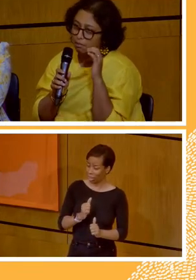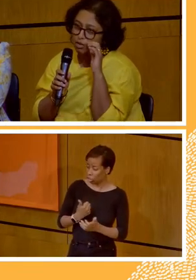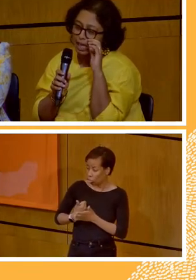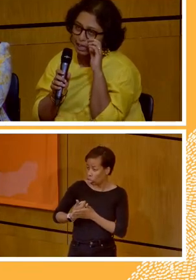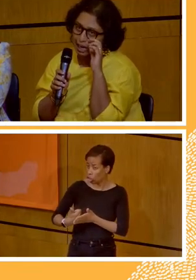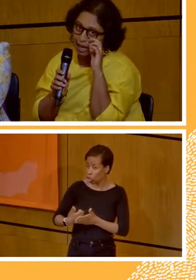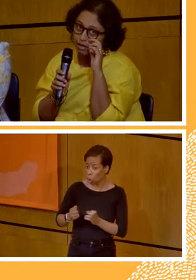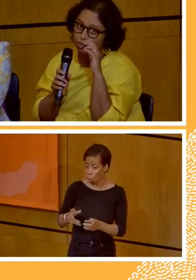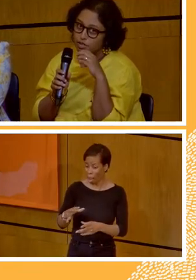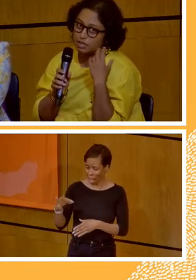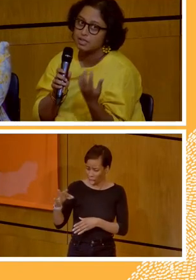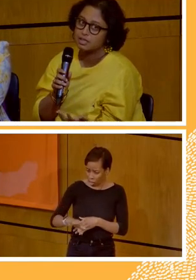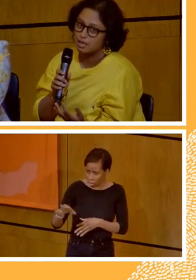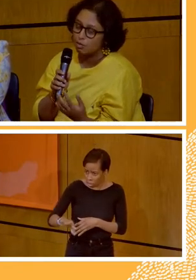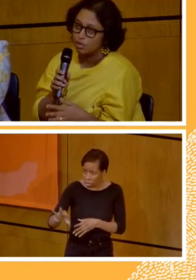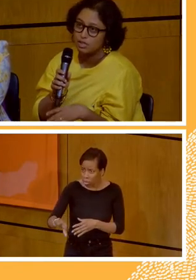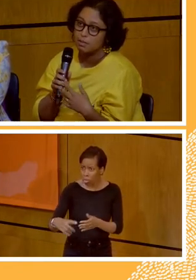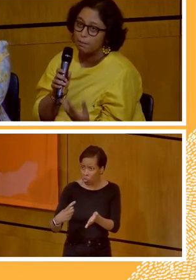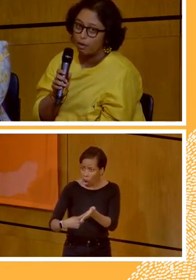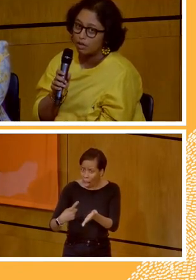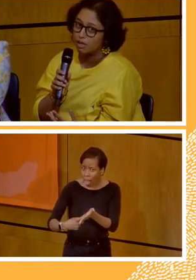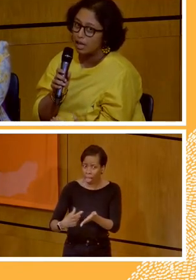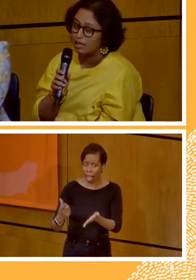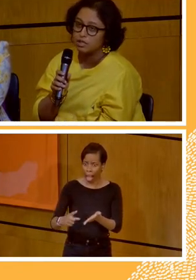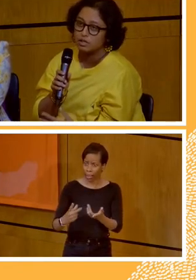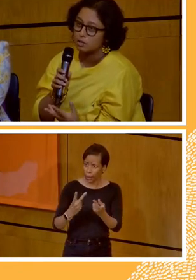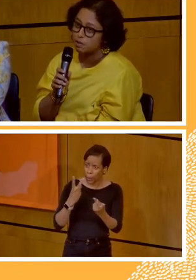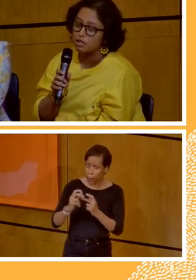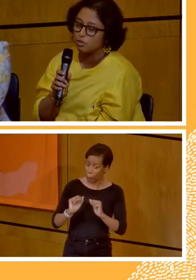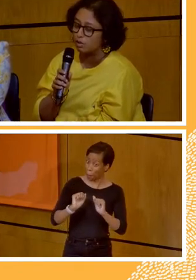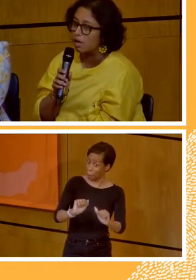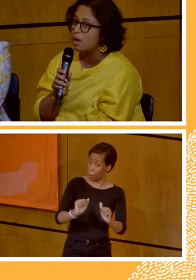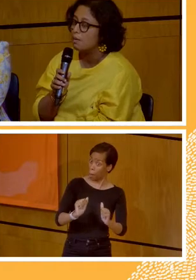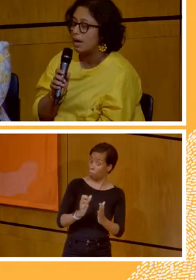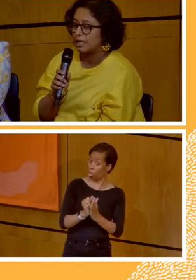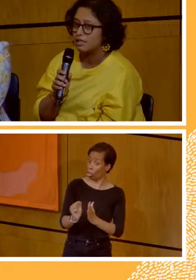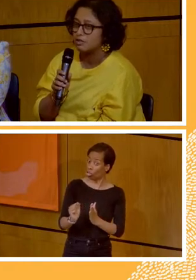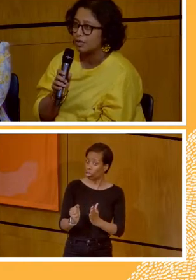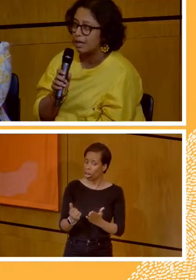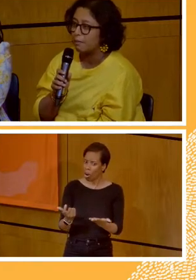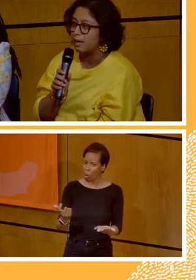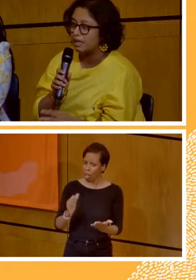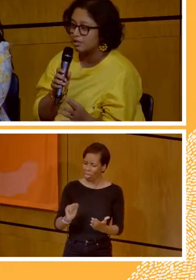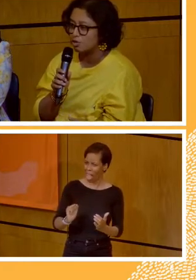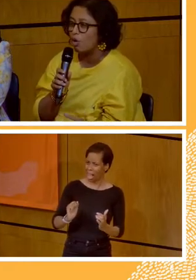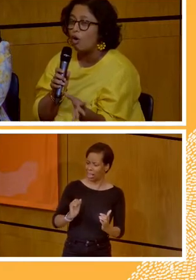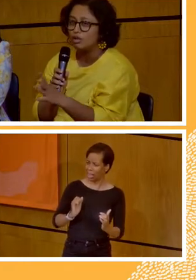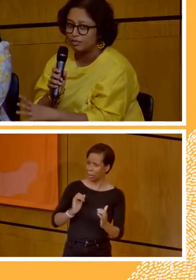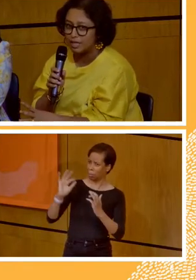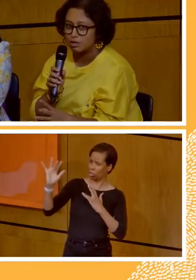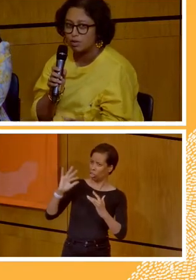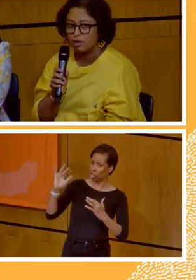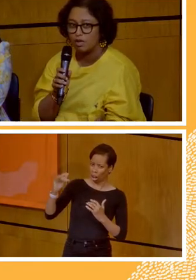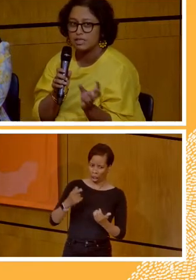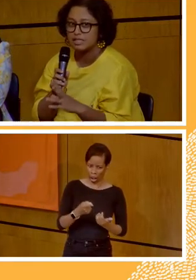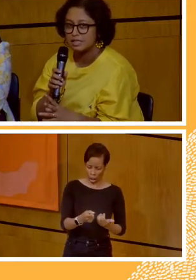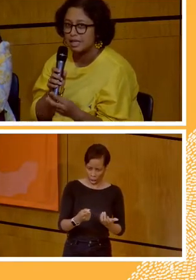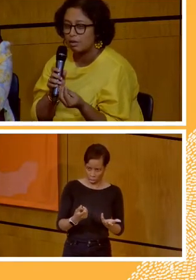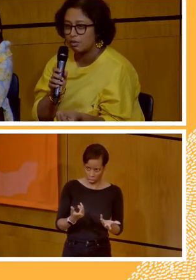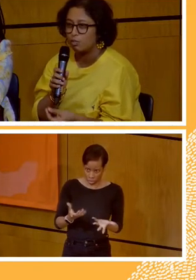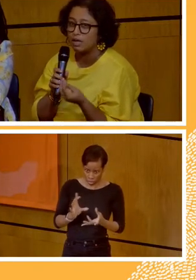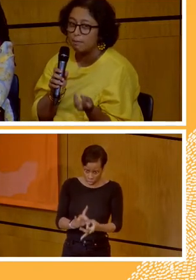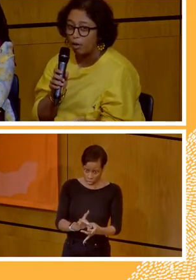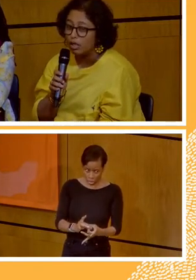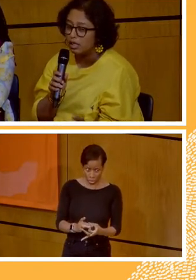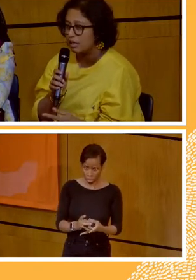anchored them to that land, which is important cultural, spiritual practice for them. And so all of these were losses